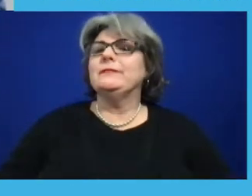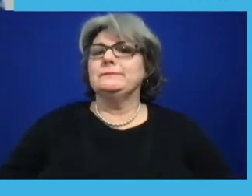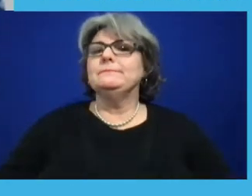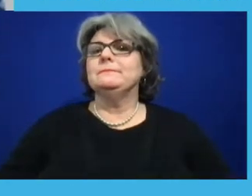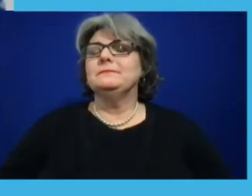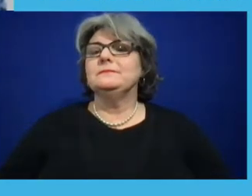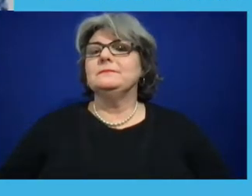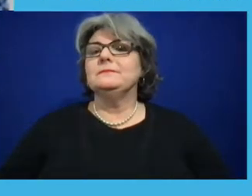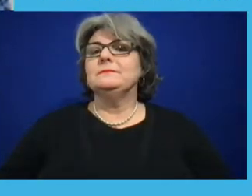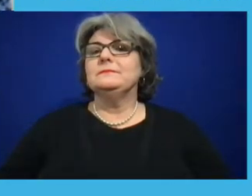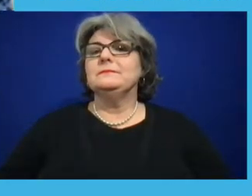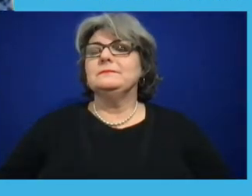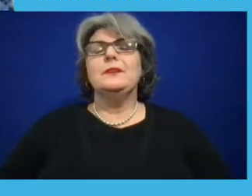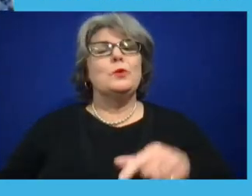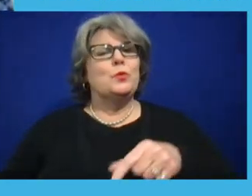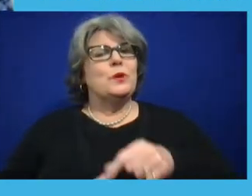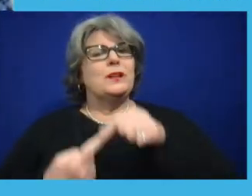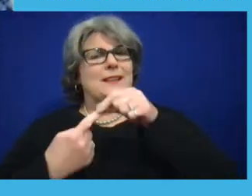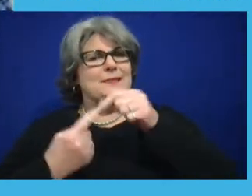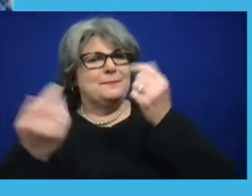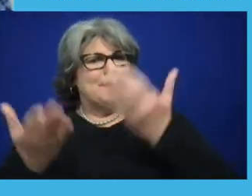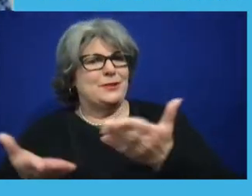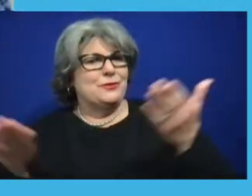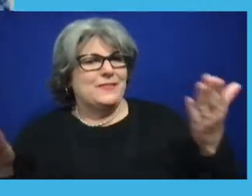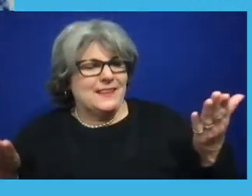Thank you for the honor of my life.